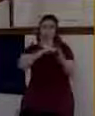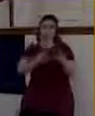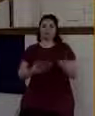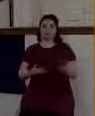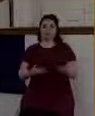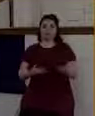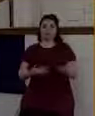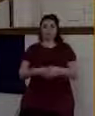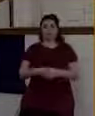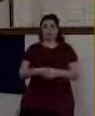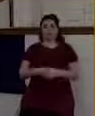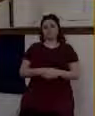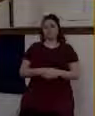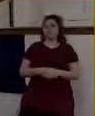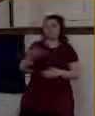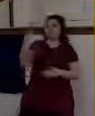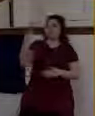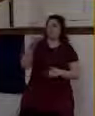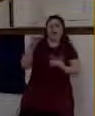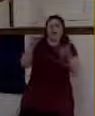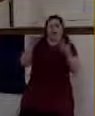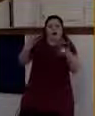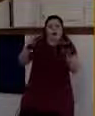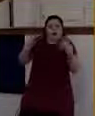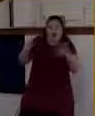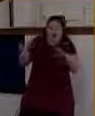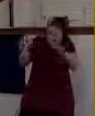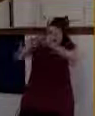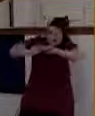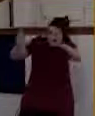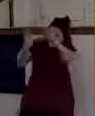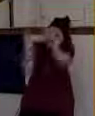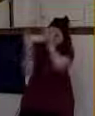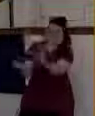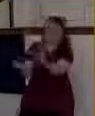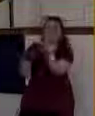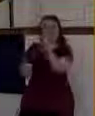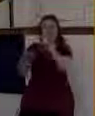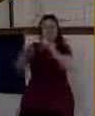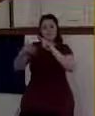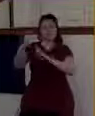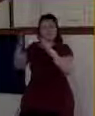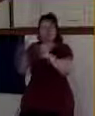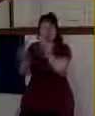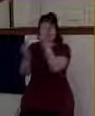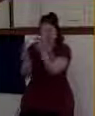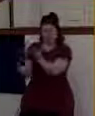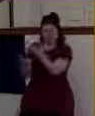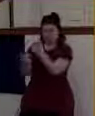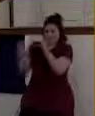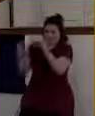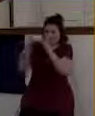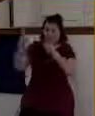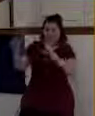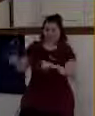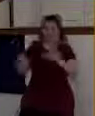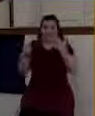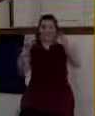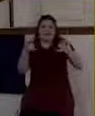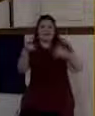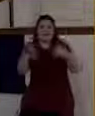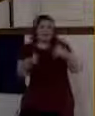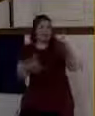Lord. God had already made very clear to this prophet what he was supposed to do. Now he's getting a word from an older prophet